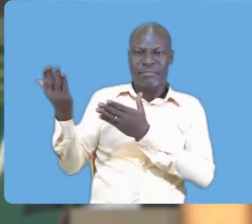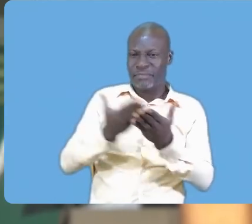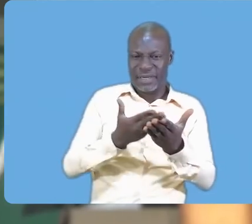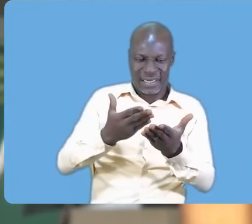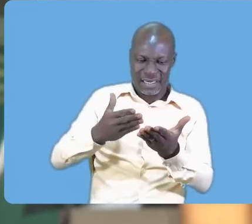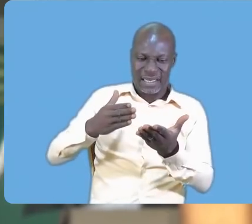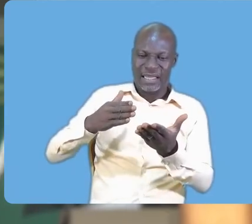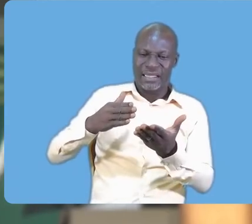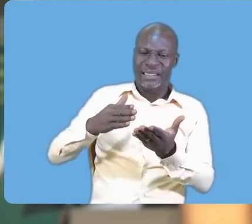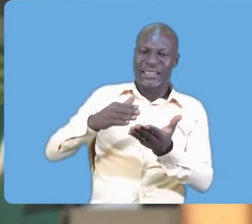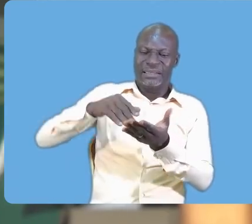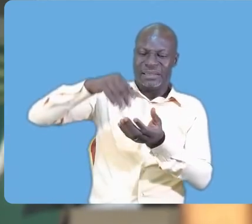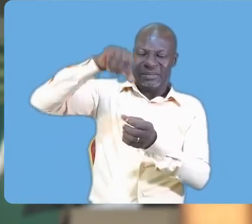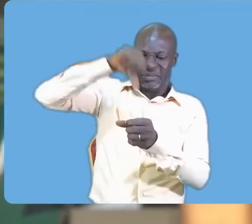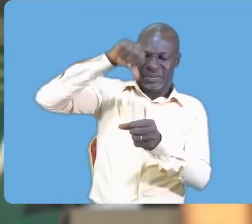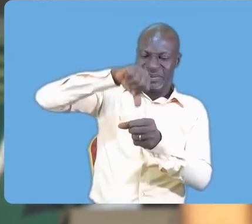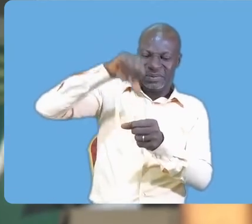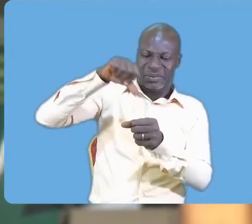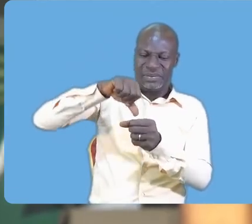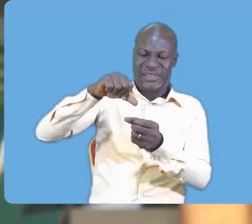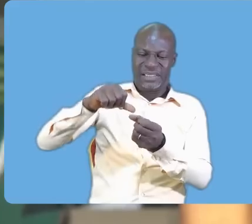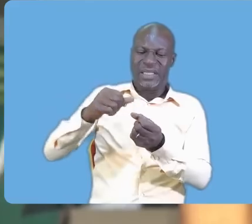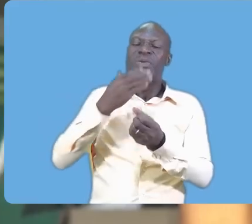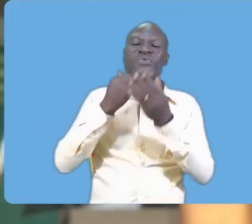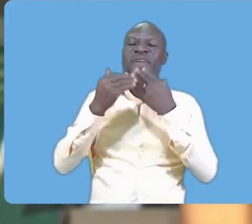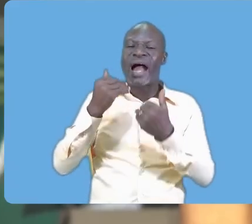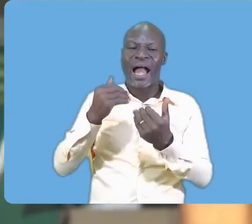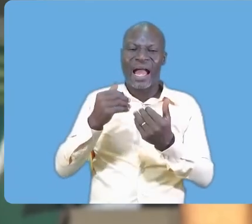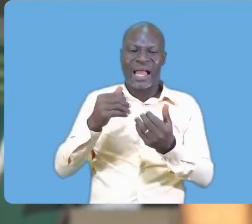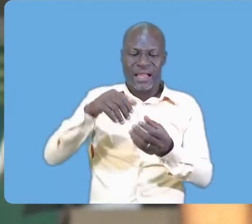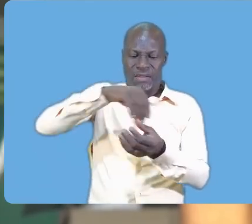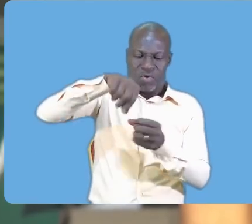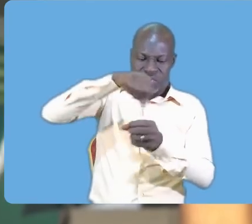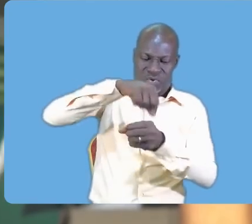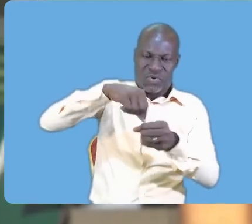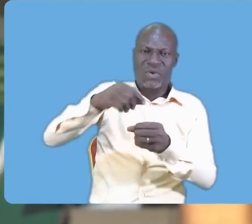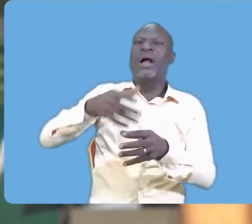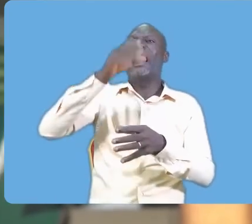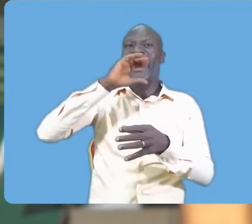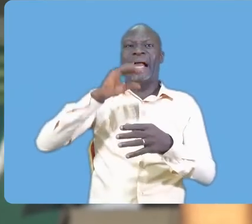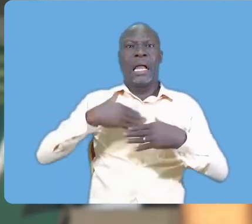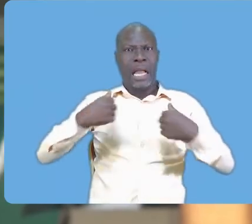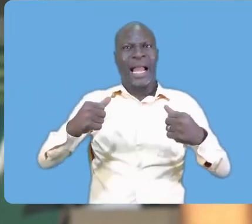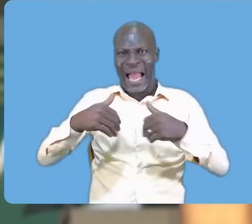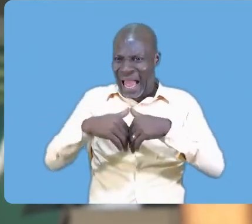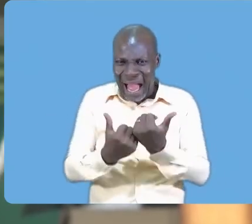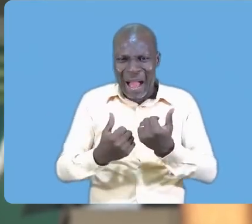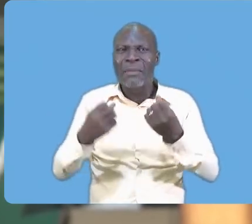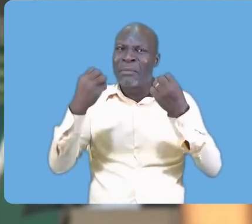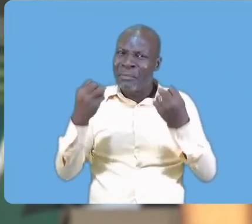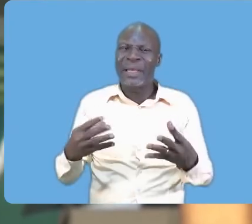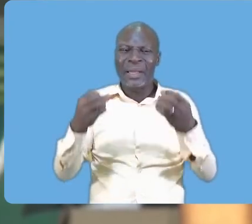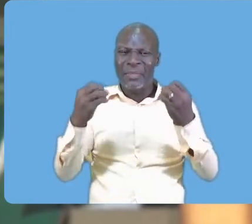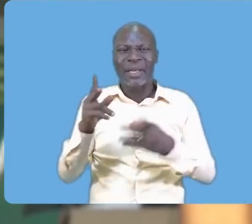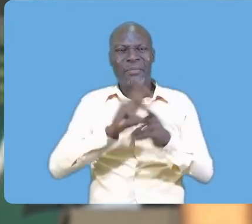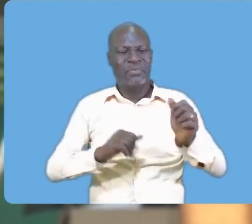agum wo de gumu wi a wase wo yare a na sa wo nomu a na ho ato na enipa bebre e de wo mo kwese saade